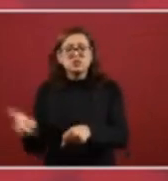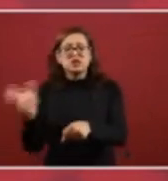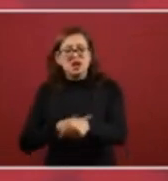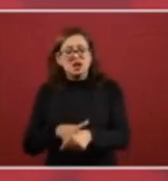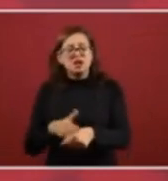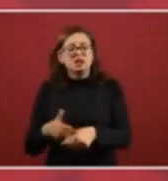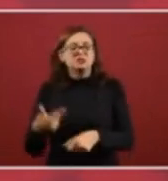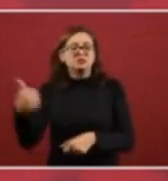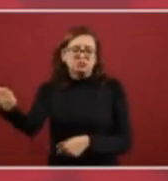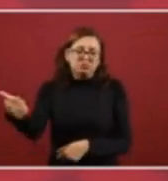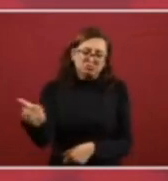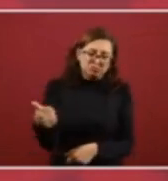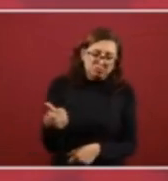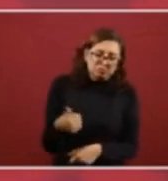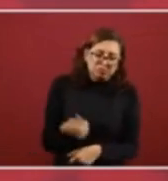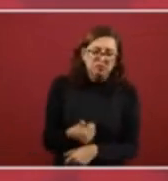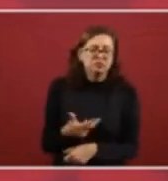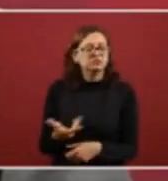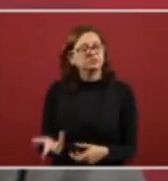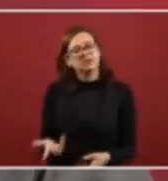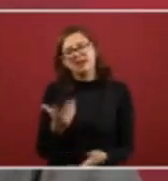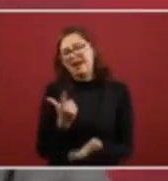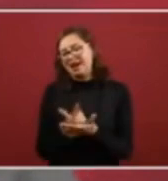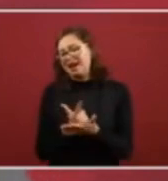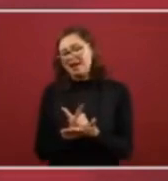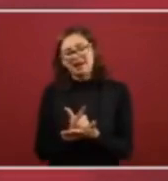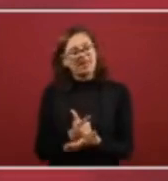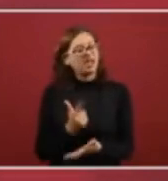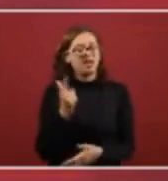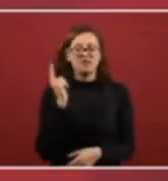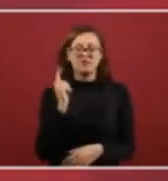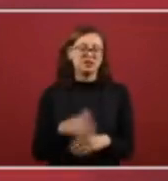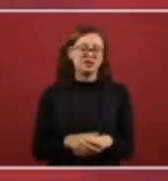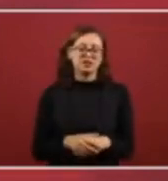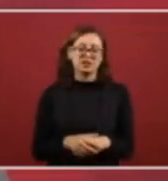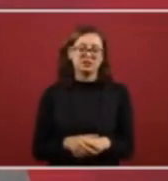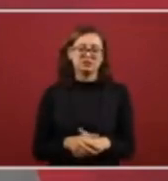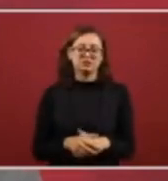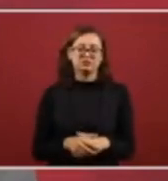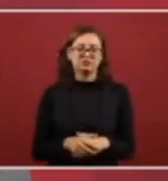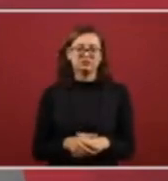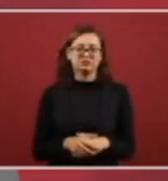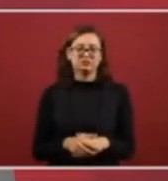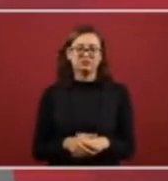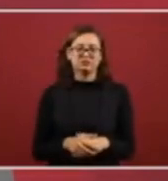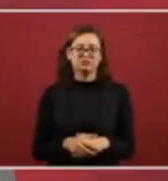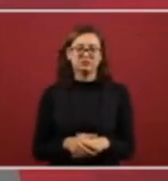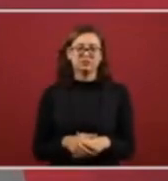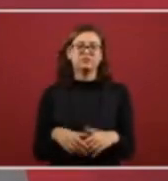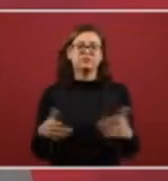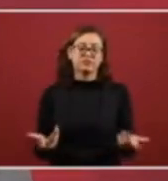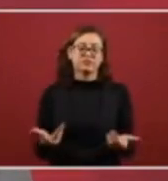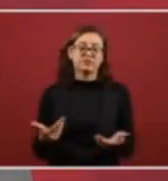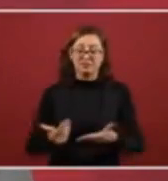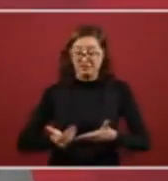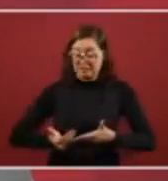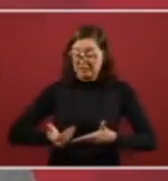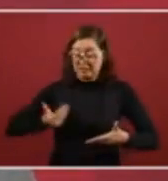And so, yes, we are going to resolve that they be able to